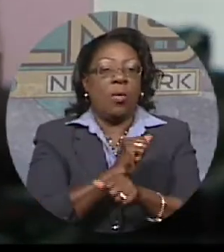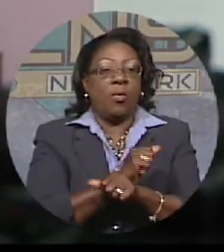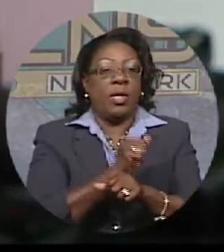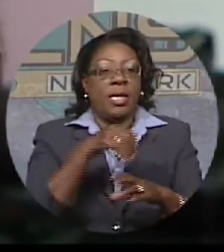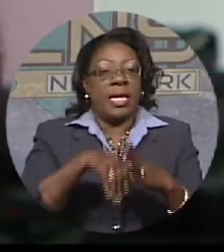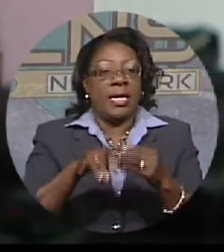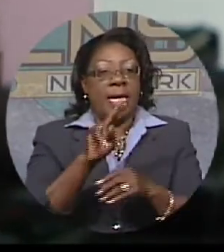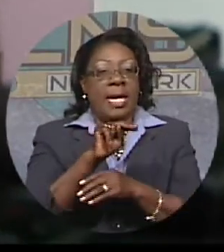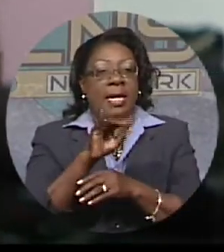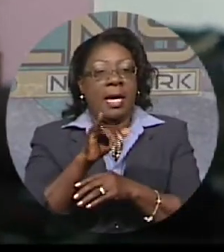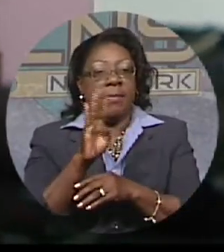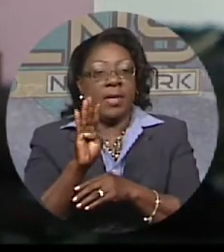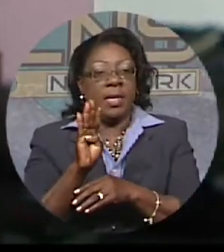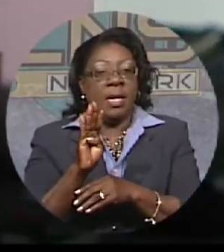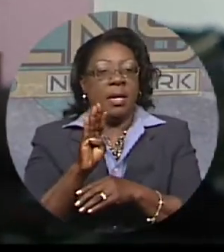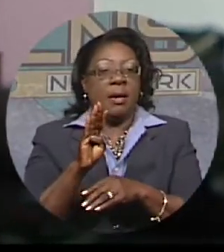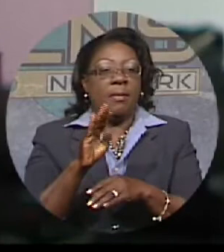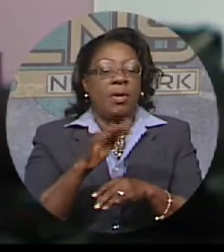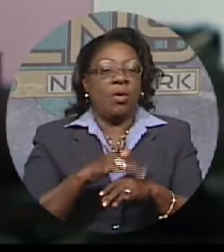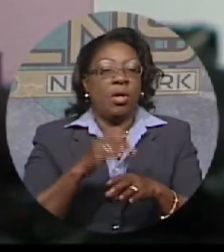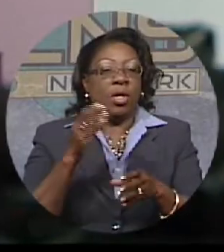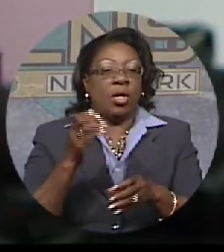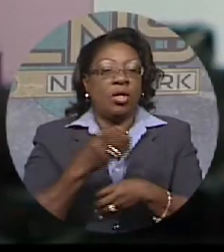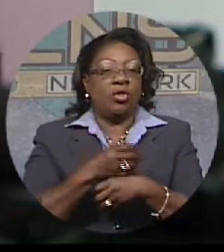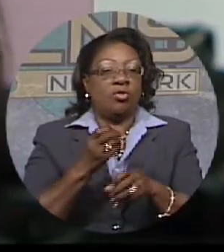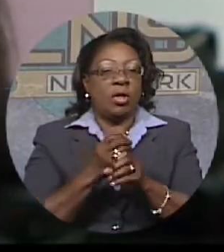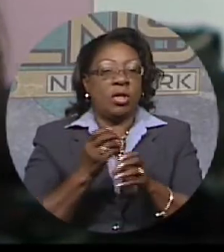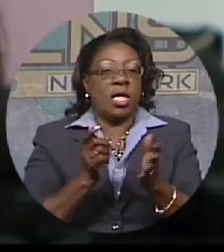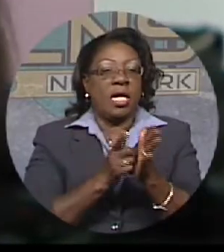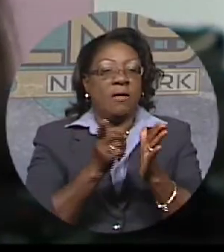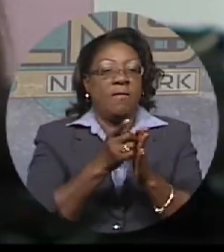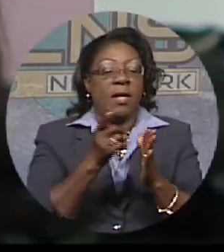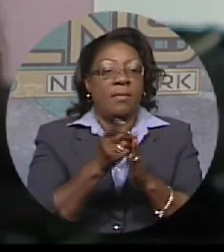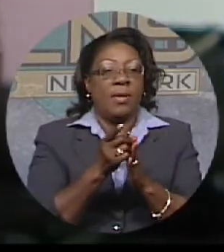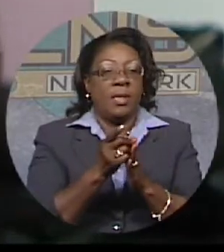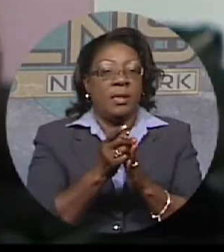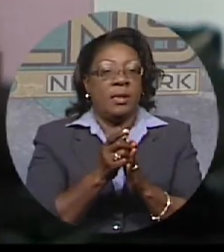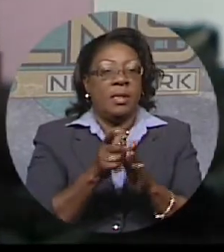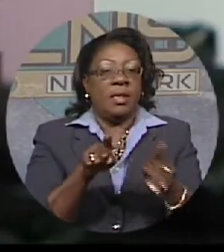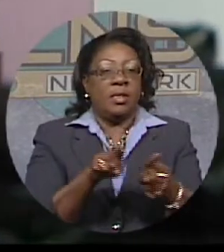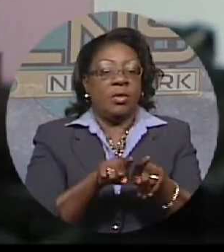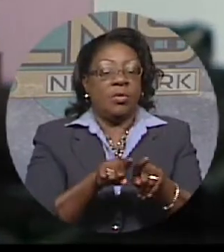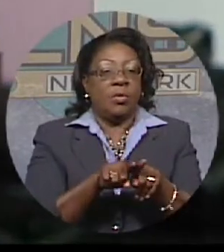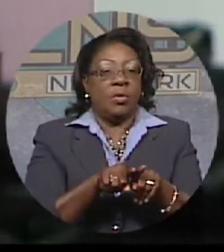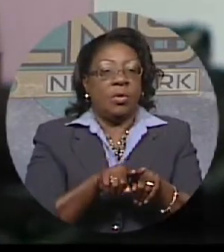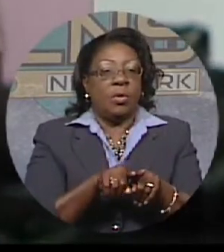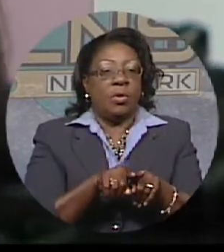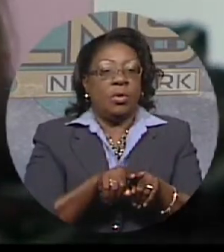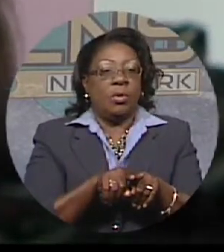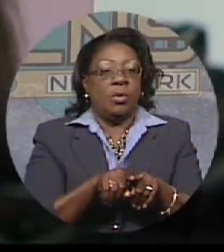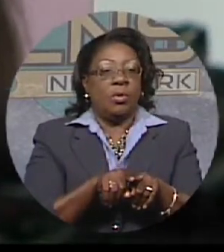NIB, but then on the construction side as well and the development side. Because you know, when NIB first started out, it was not